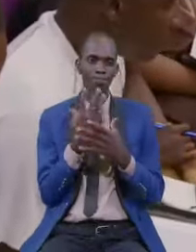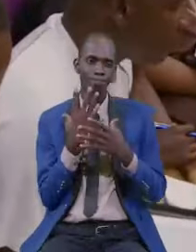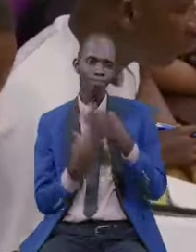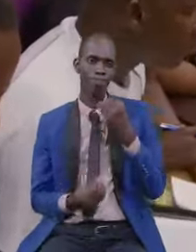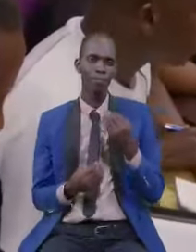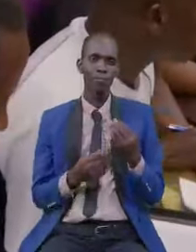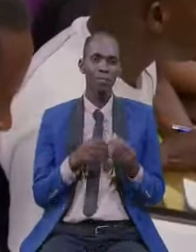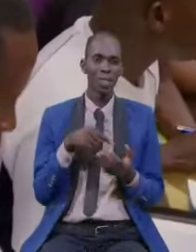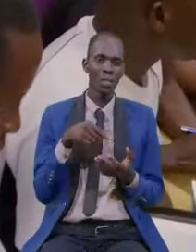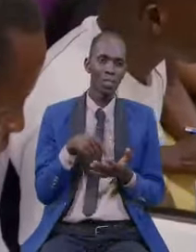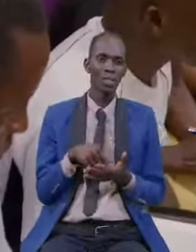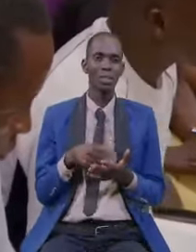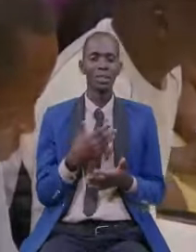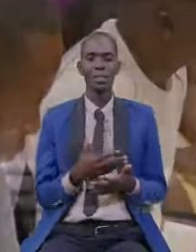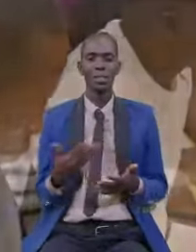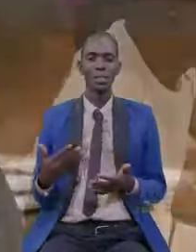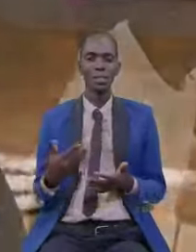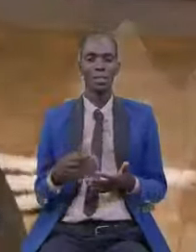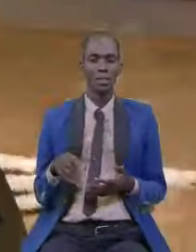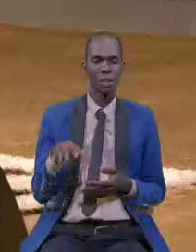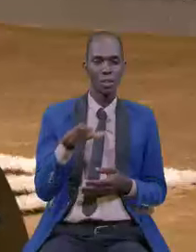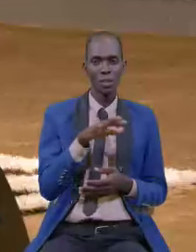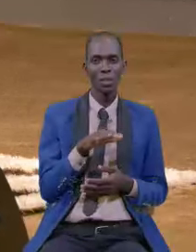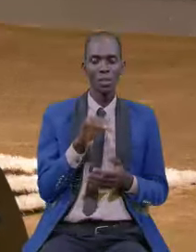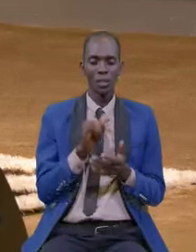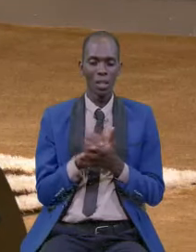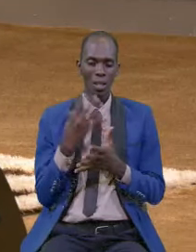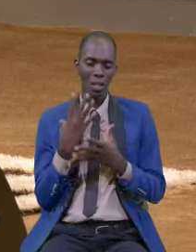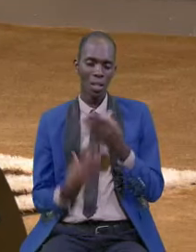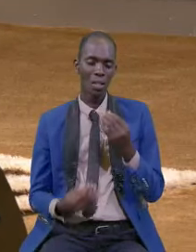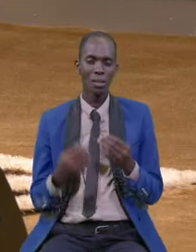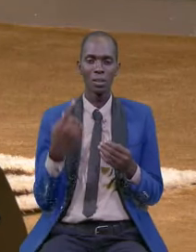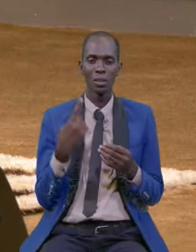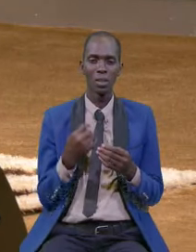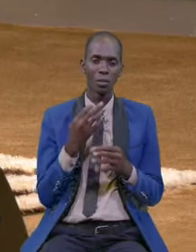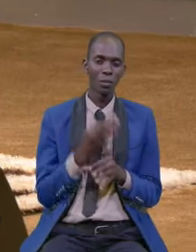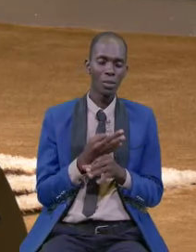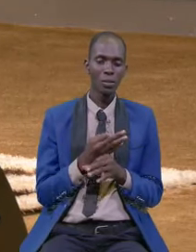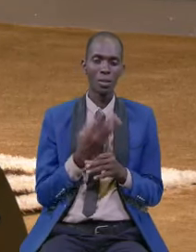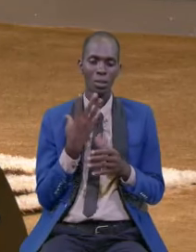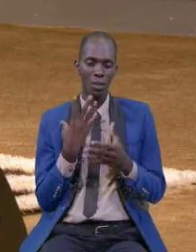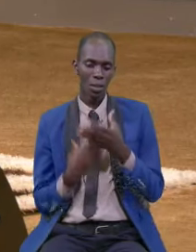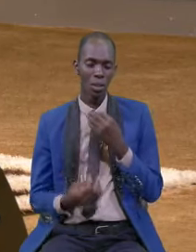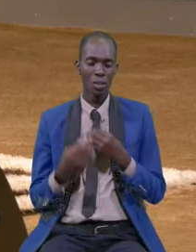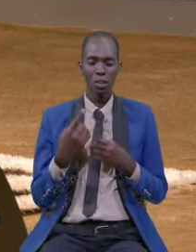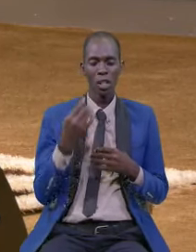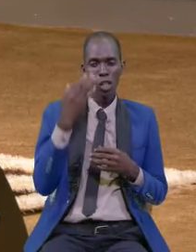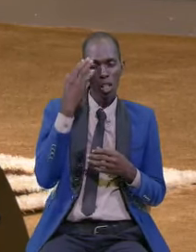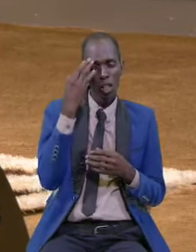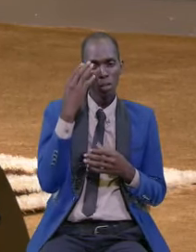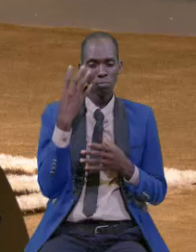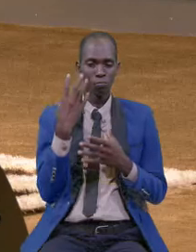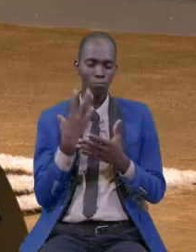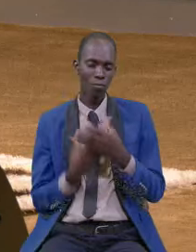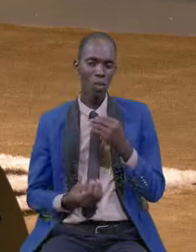things, he that lacketh the faith and the virtue and the knowledge and the